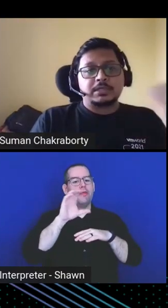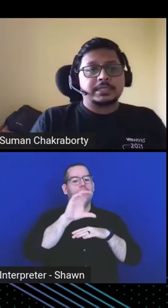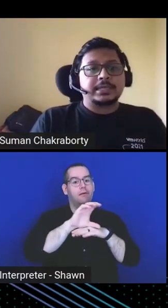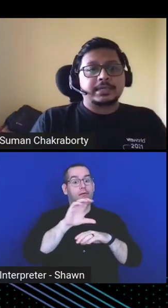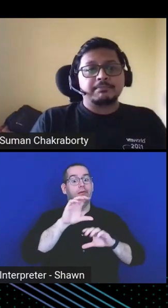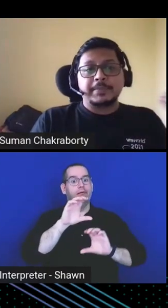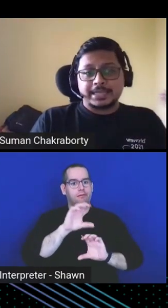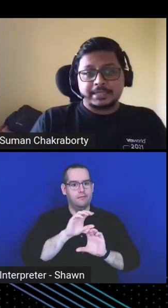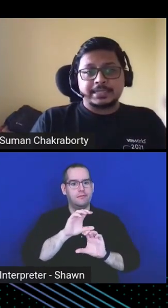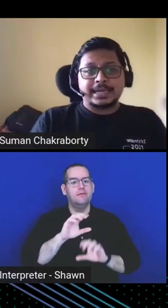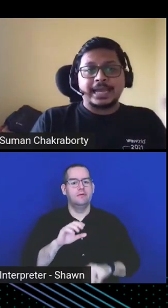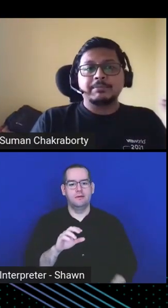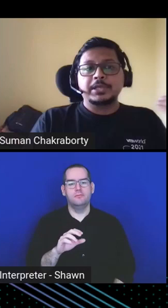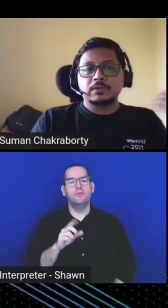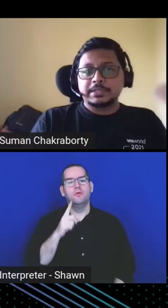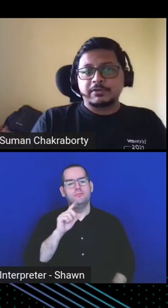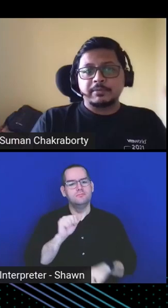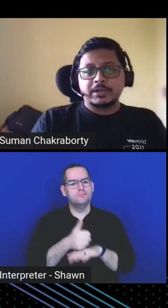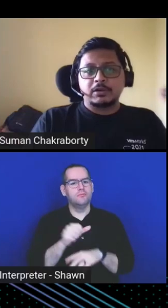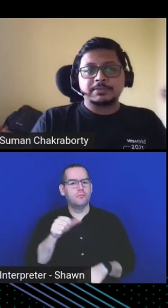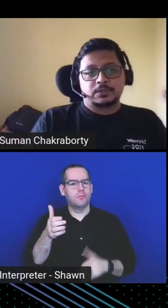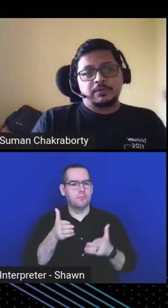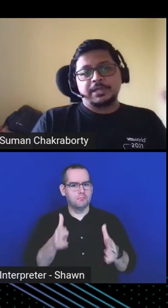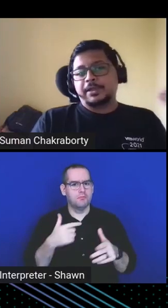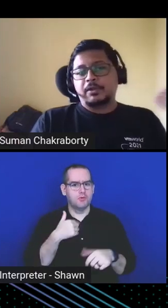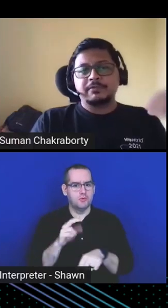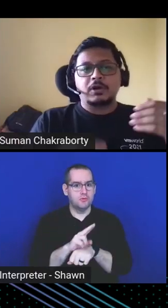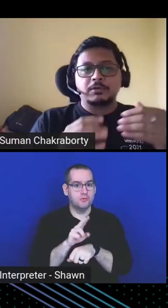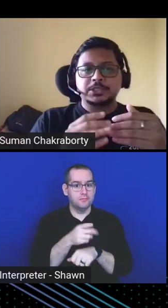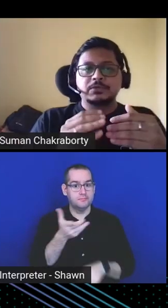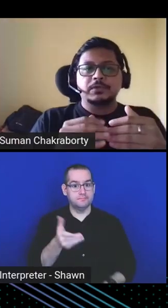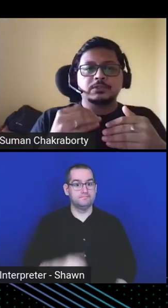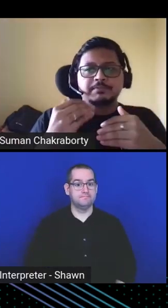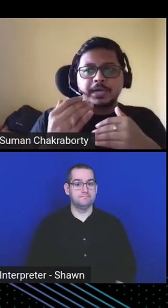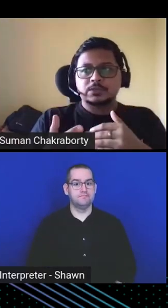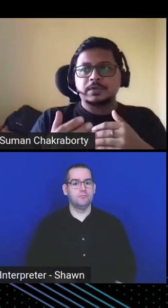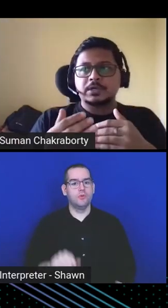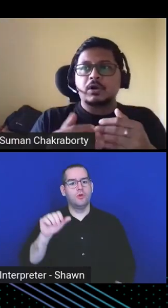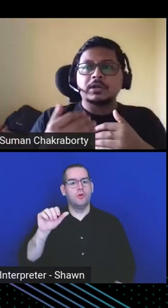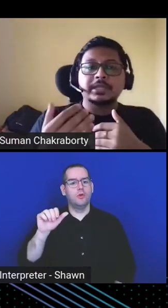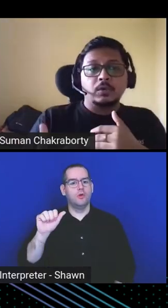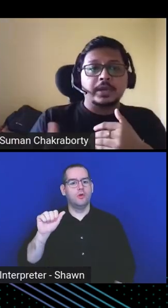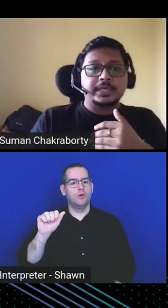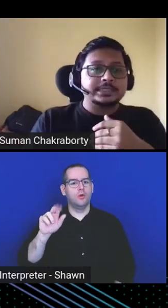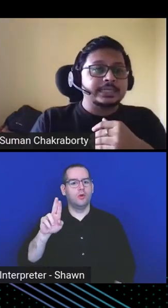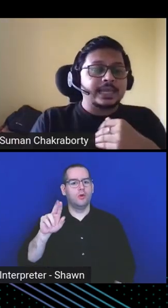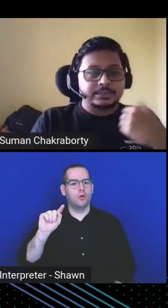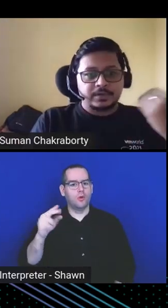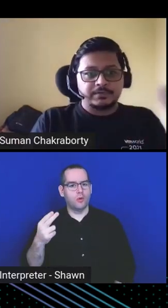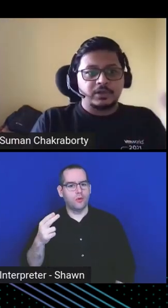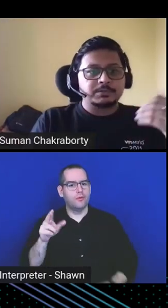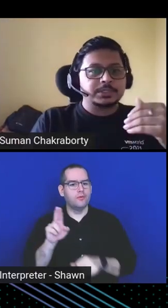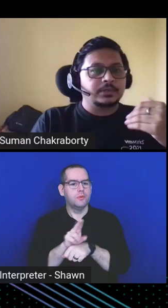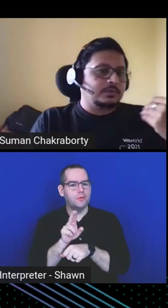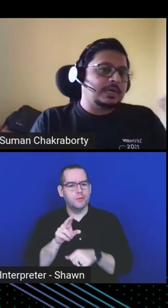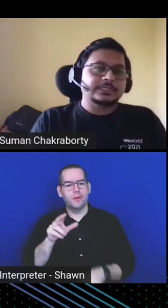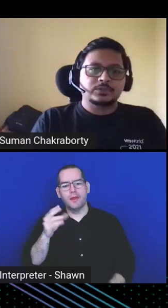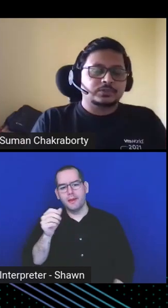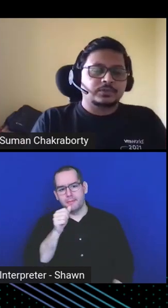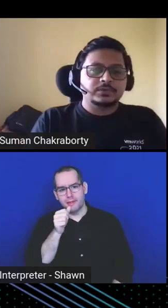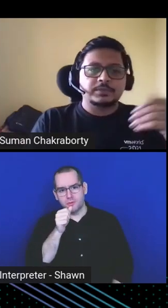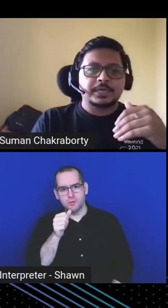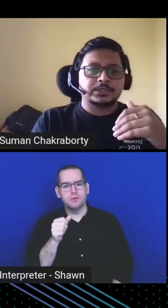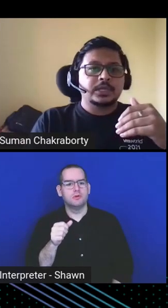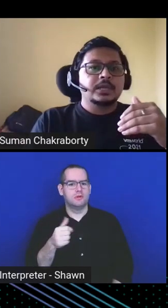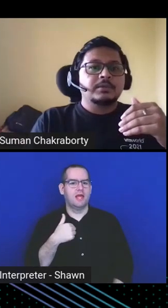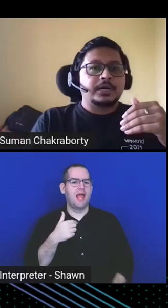pass authenticate method that I'll be using for my corp? So here you have the option to use password or the OIDC as one of the option. I choose